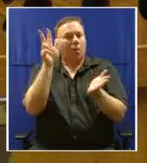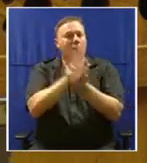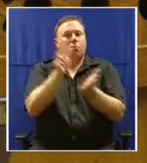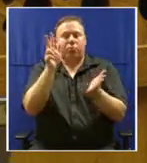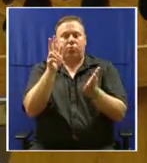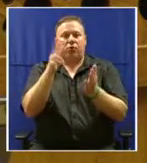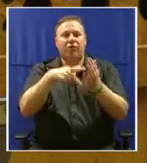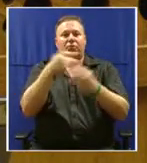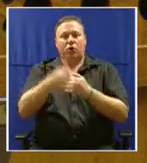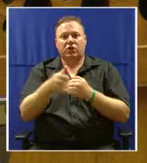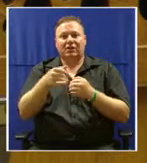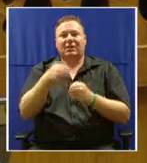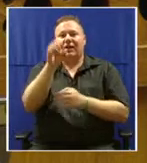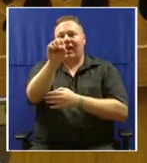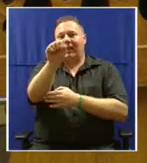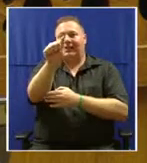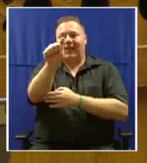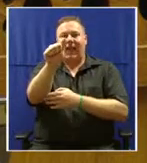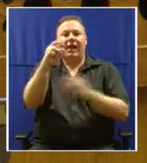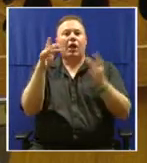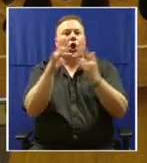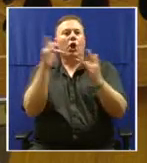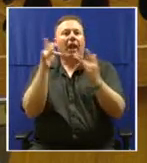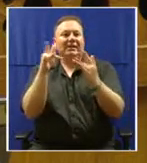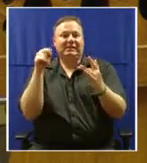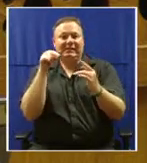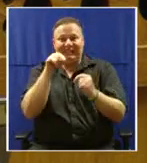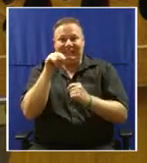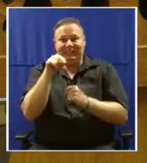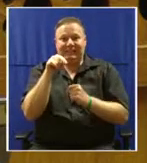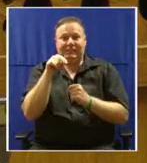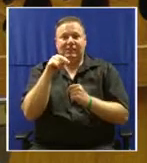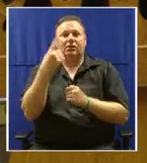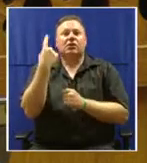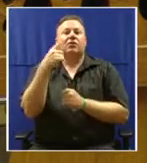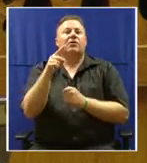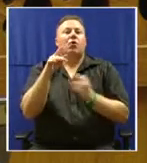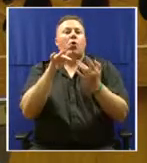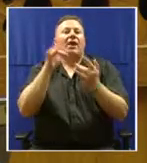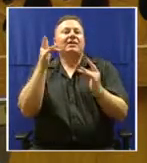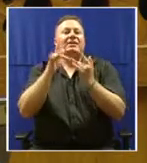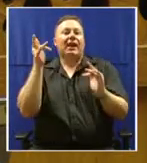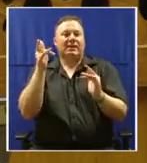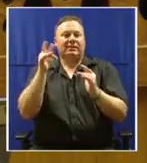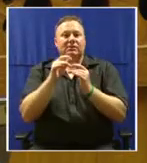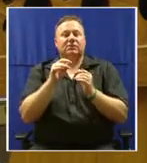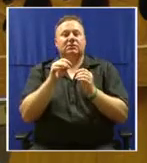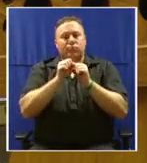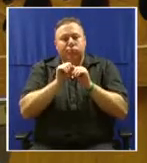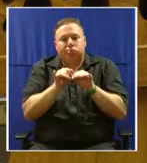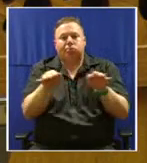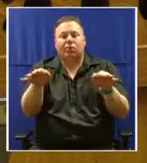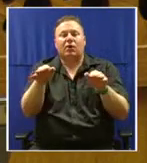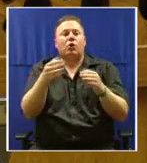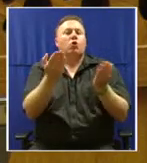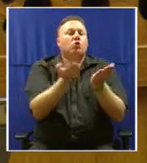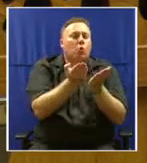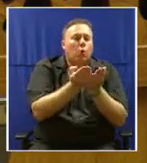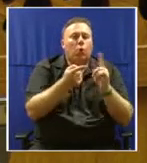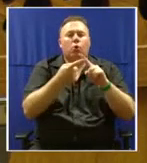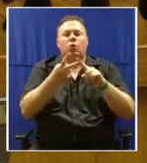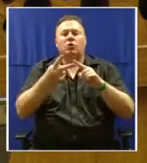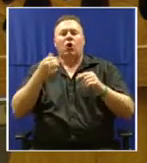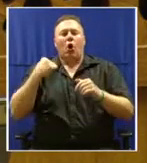SA Connect, a program to roll out broadband to schools, hospitals, police stations, and